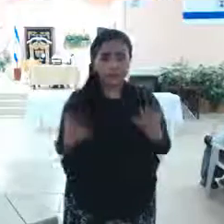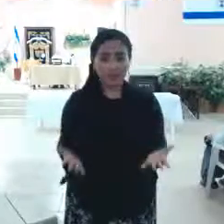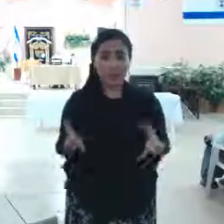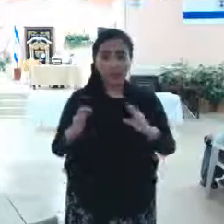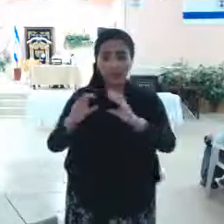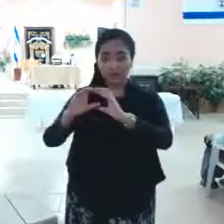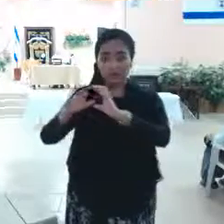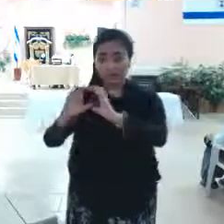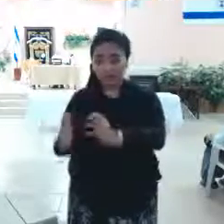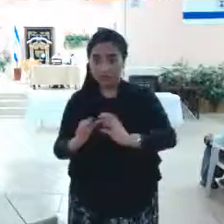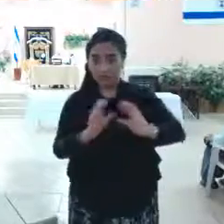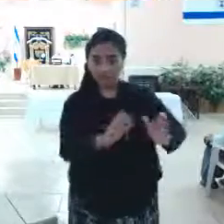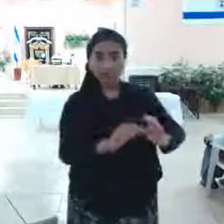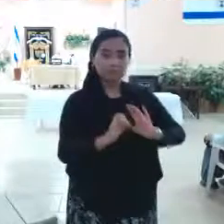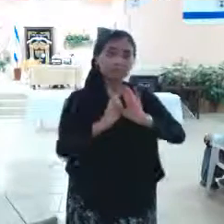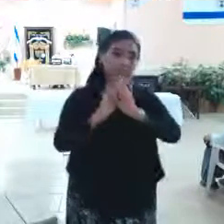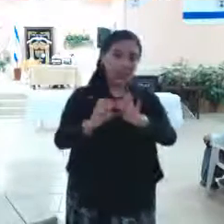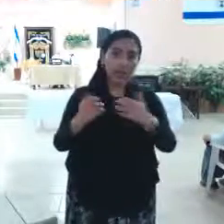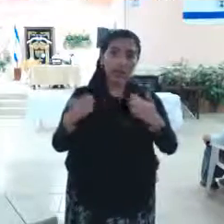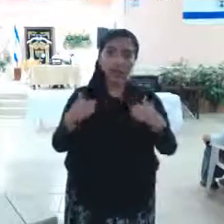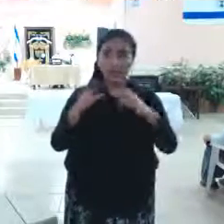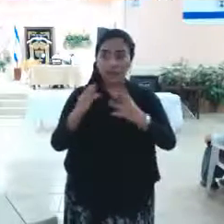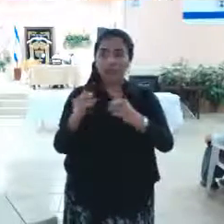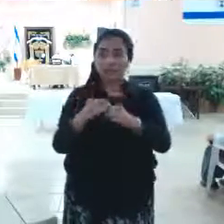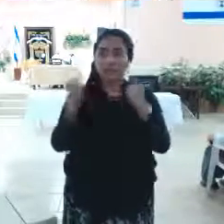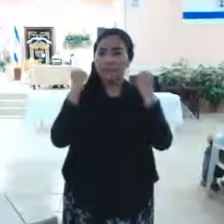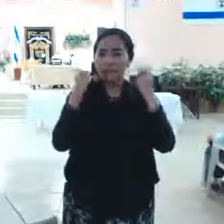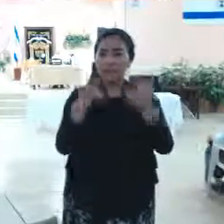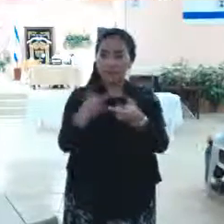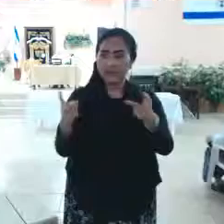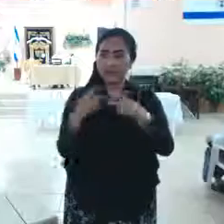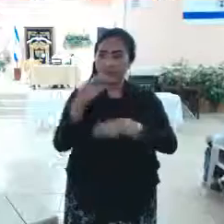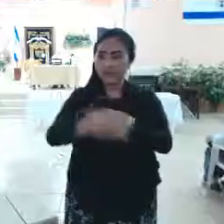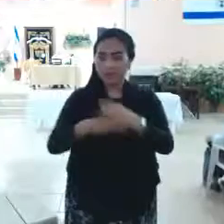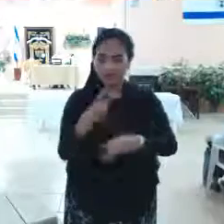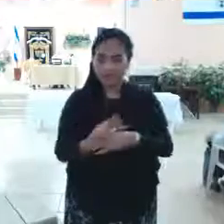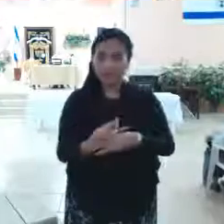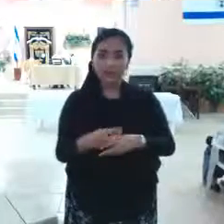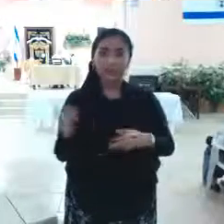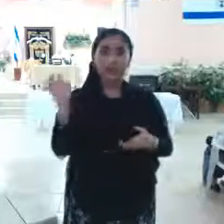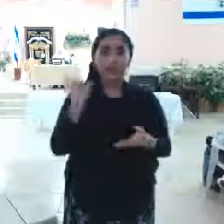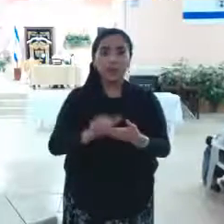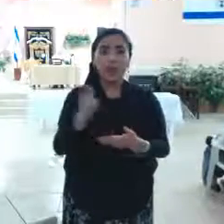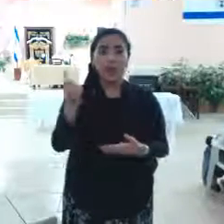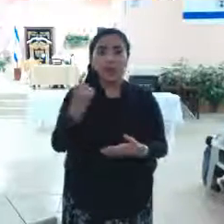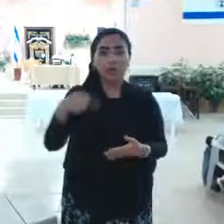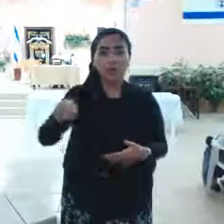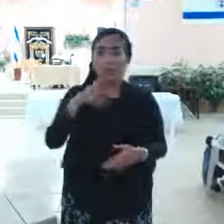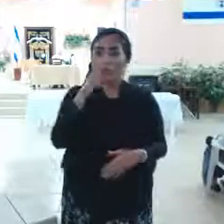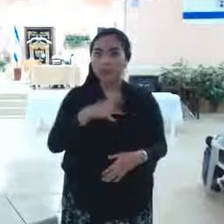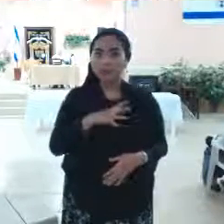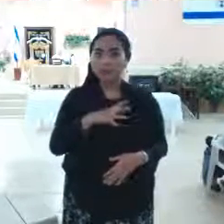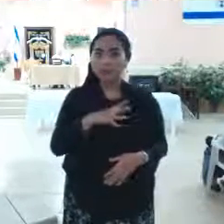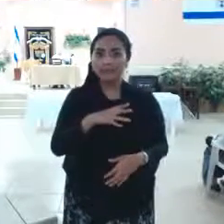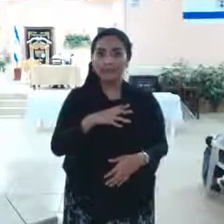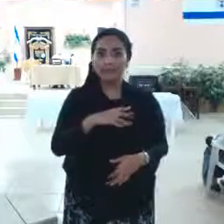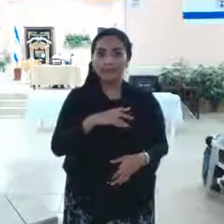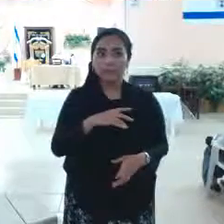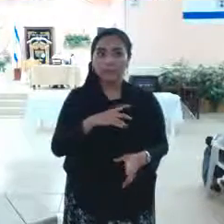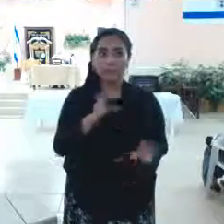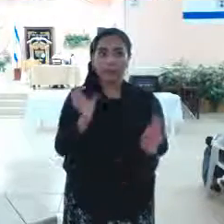There's big amount of groups. For example, there are groups in different parts of the world that are only